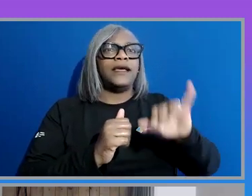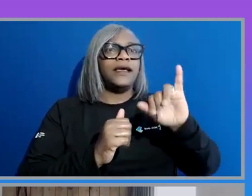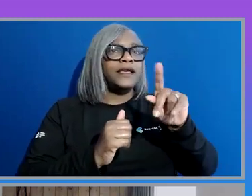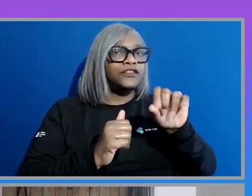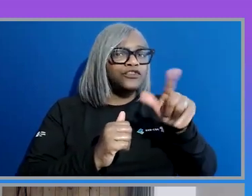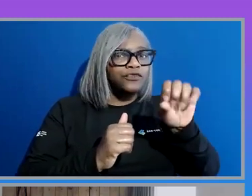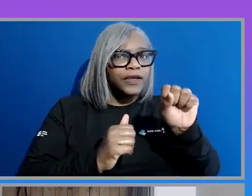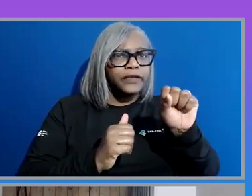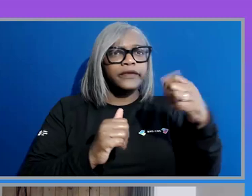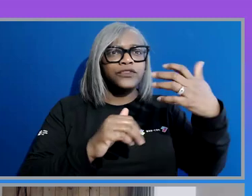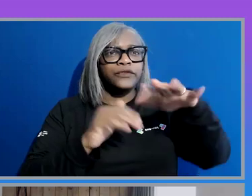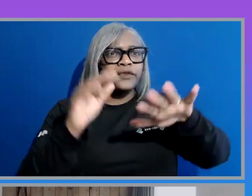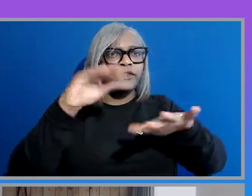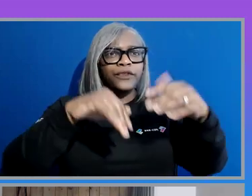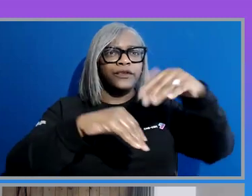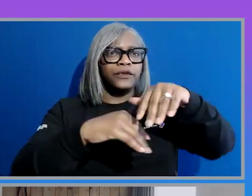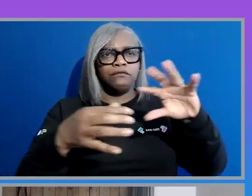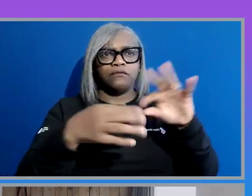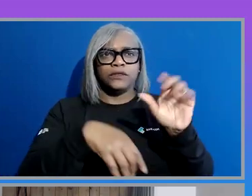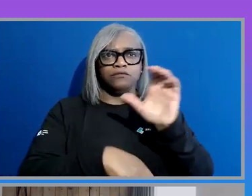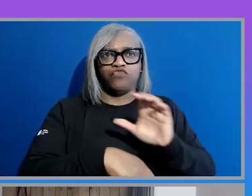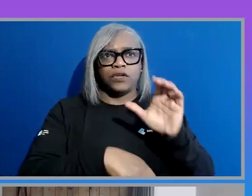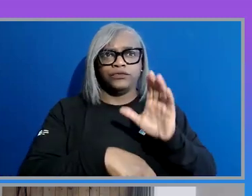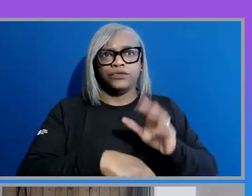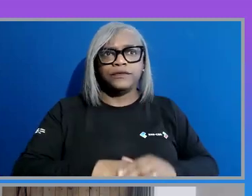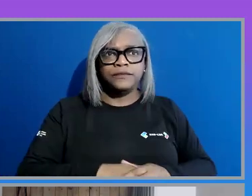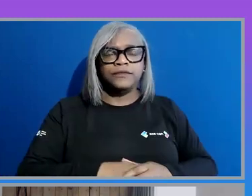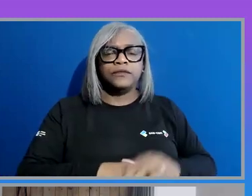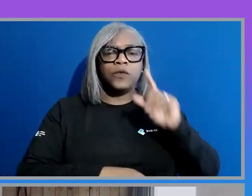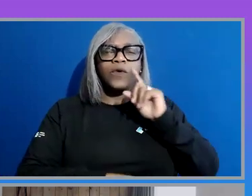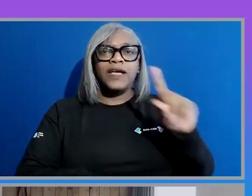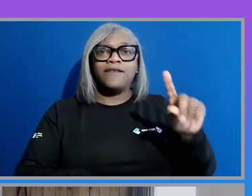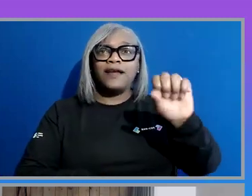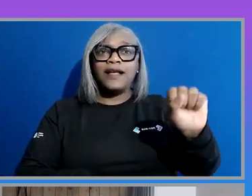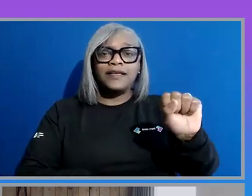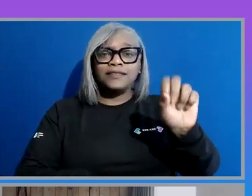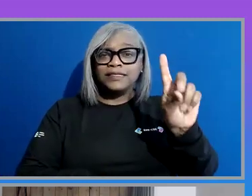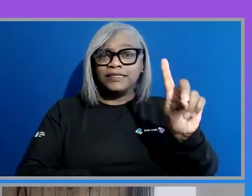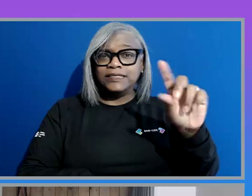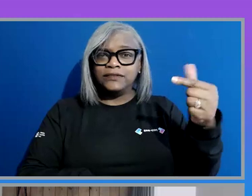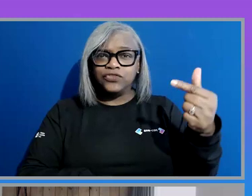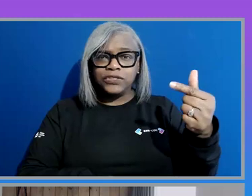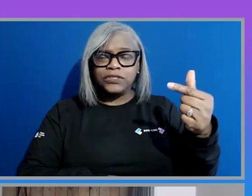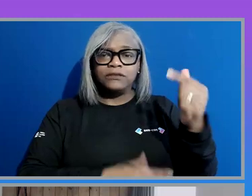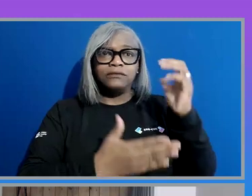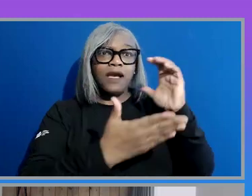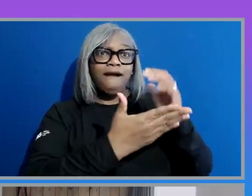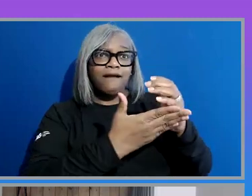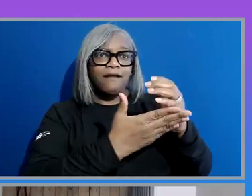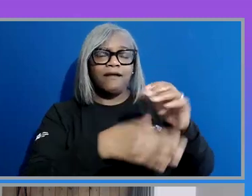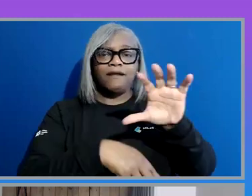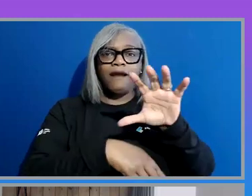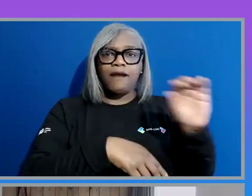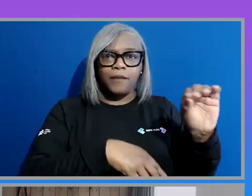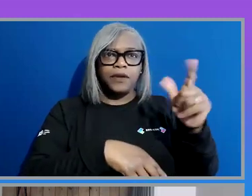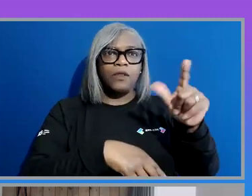the cards rendered to the browser. We have an SVG icon, the logo of the company, and we've hidden that